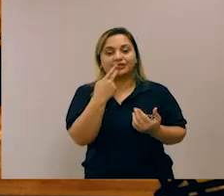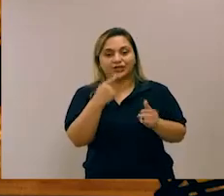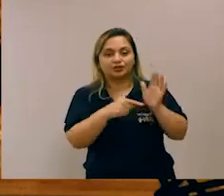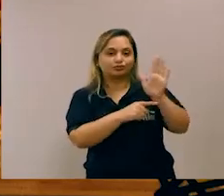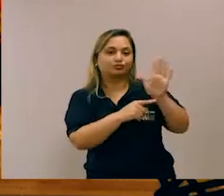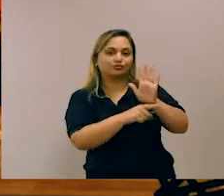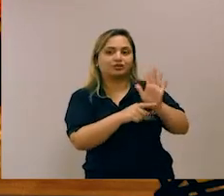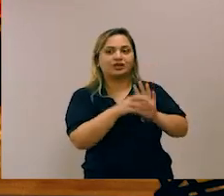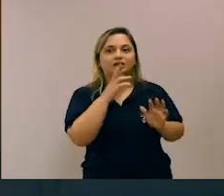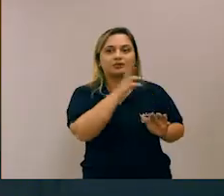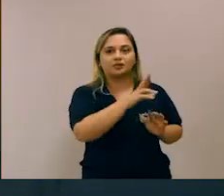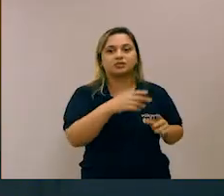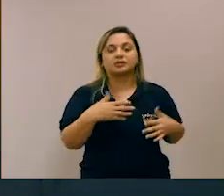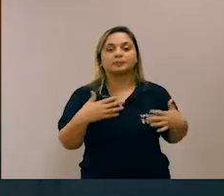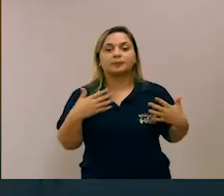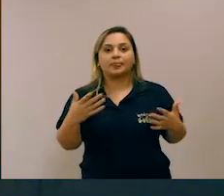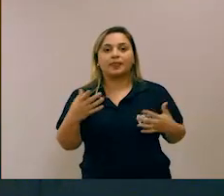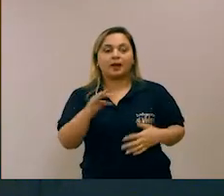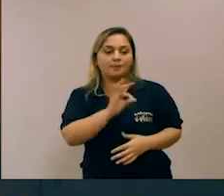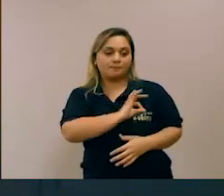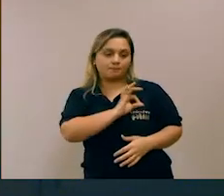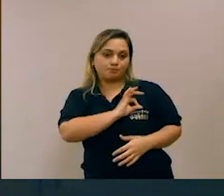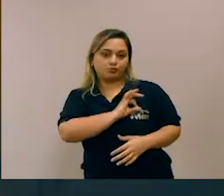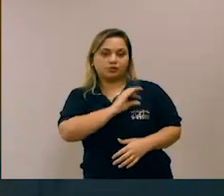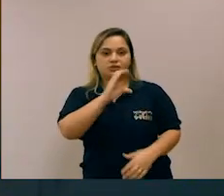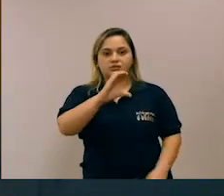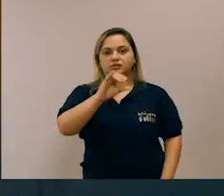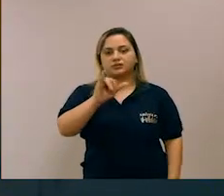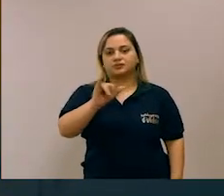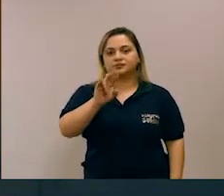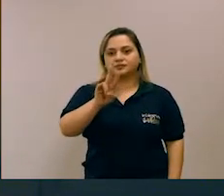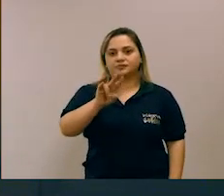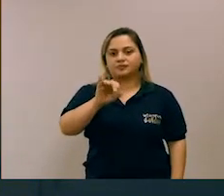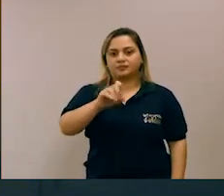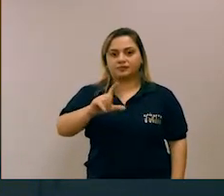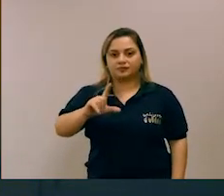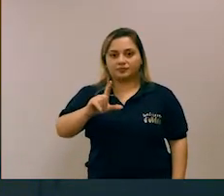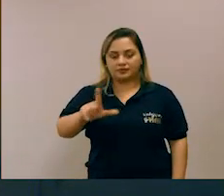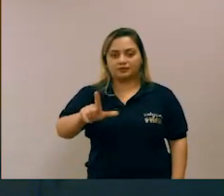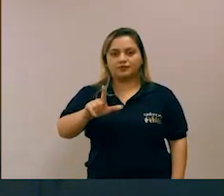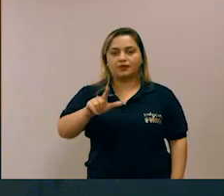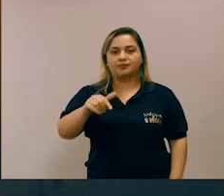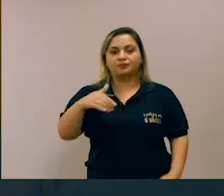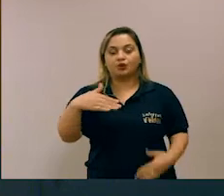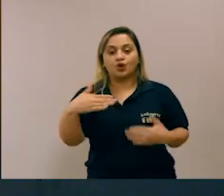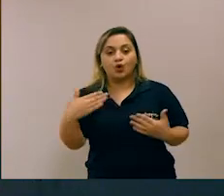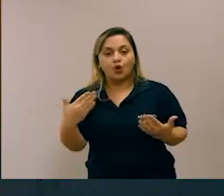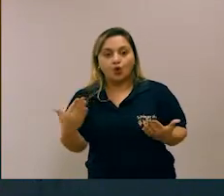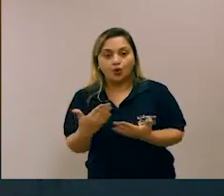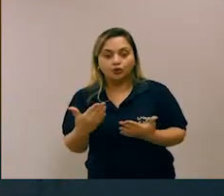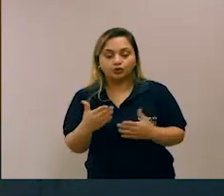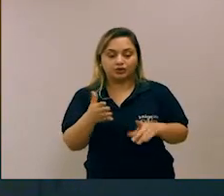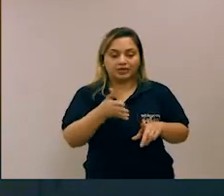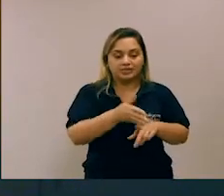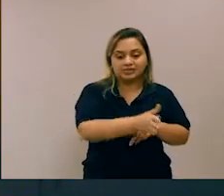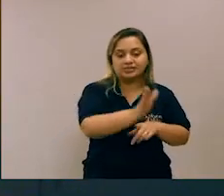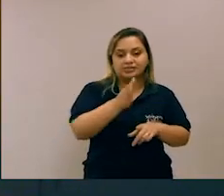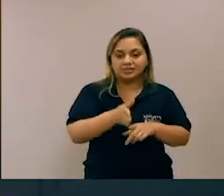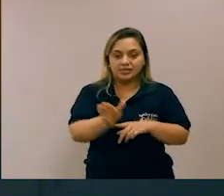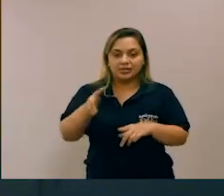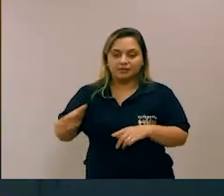maybe this information will help technically in the answer. The civil police changed the classification. What is